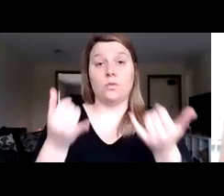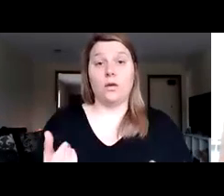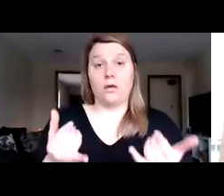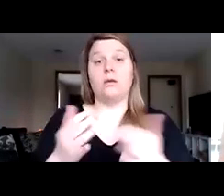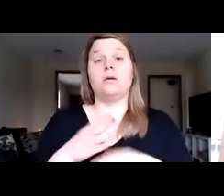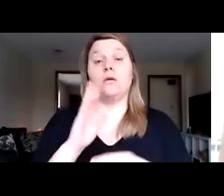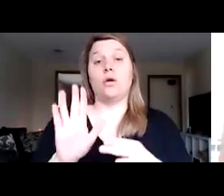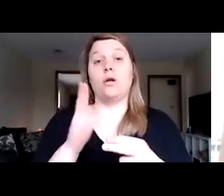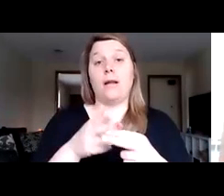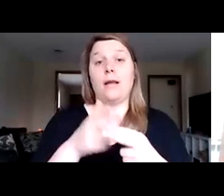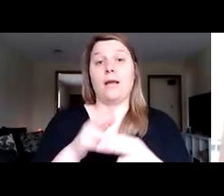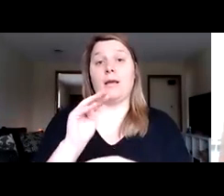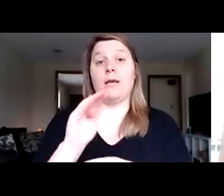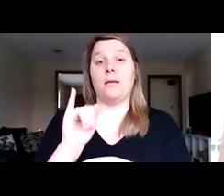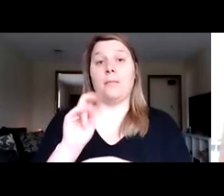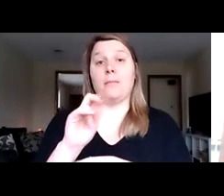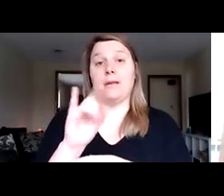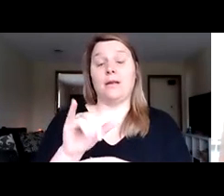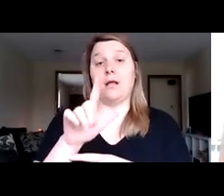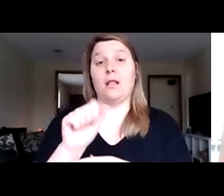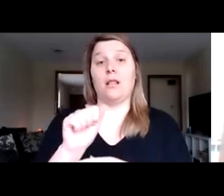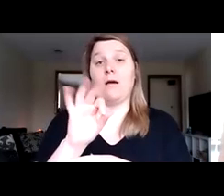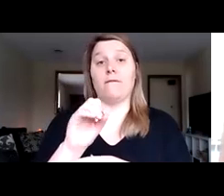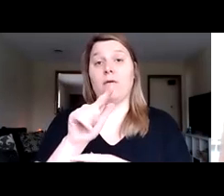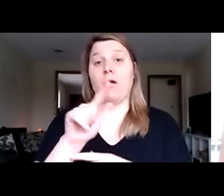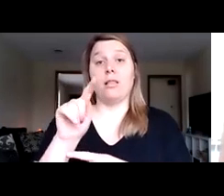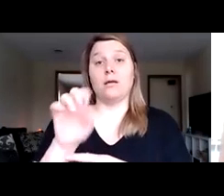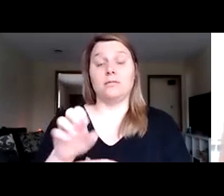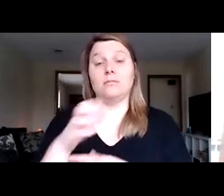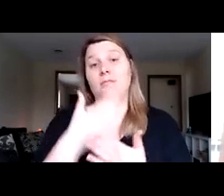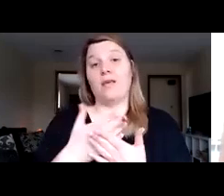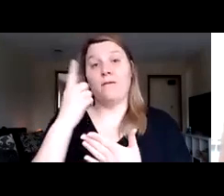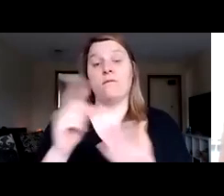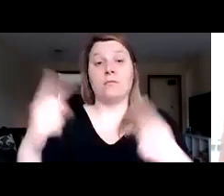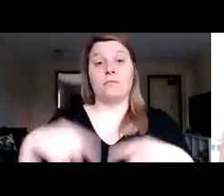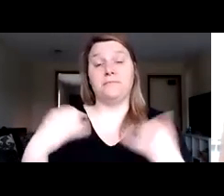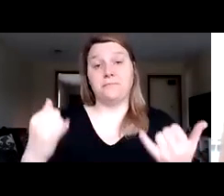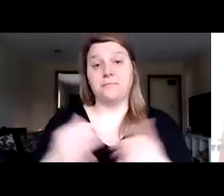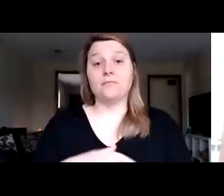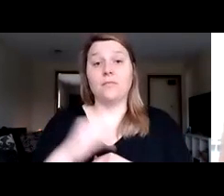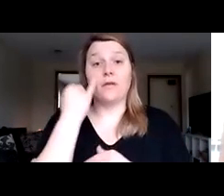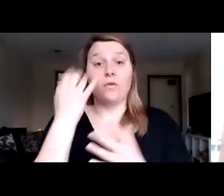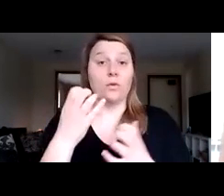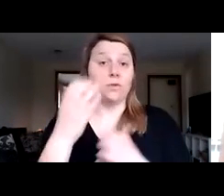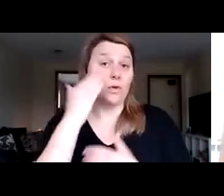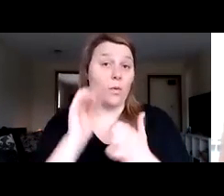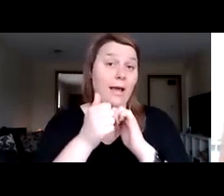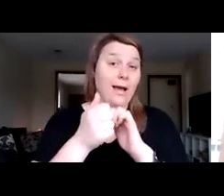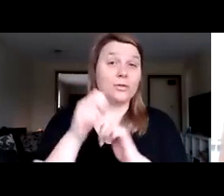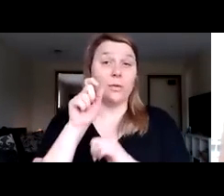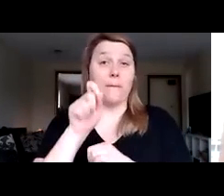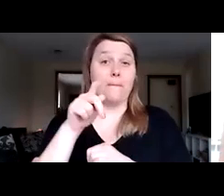Her name is Mindy LaFollette. Mindy, thank you so much for being here. If you would like to know how to pin the